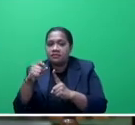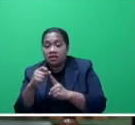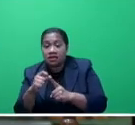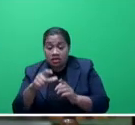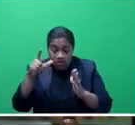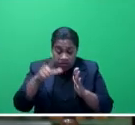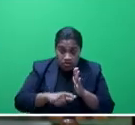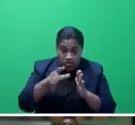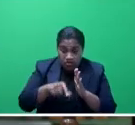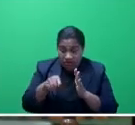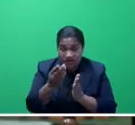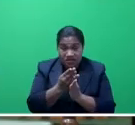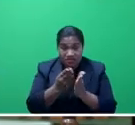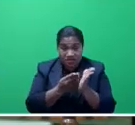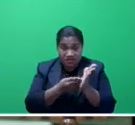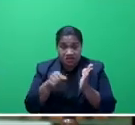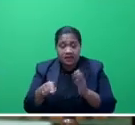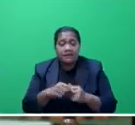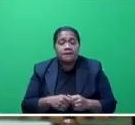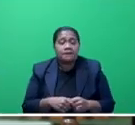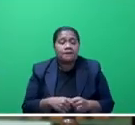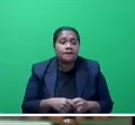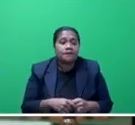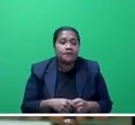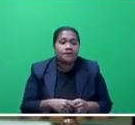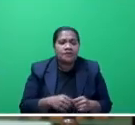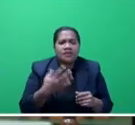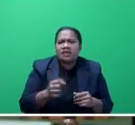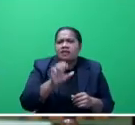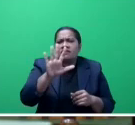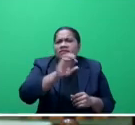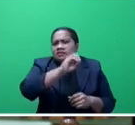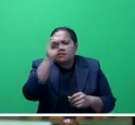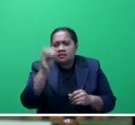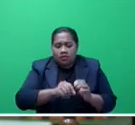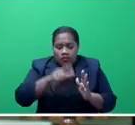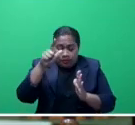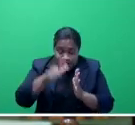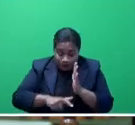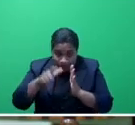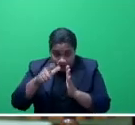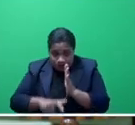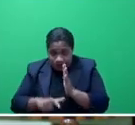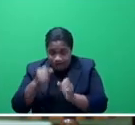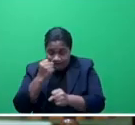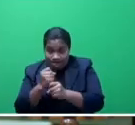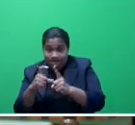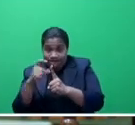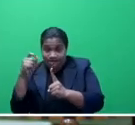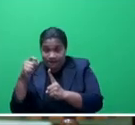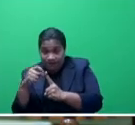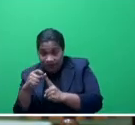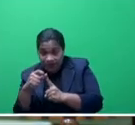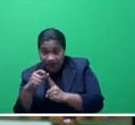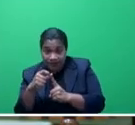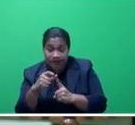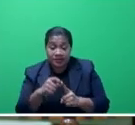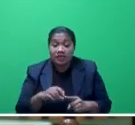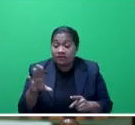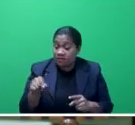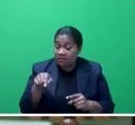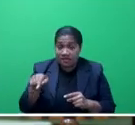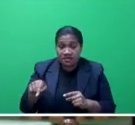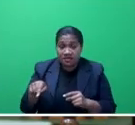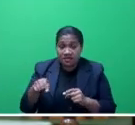budgeted debt to GDP ratio is despite a 5% lower nominal GDP due to the contraction of the Fijian economy